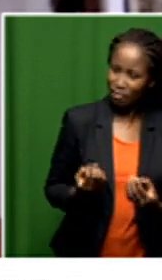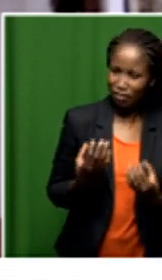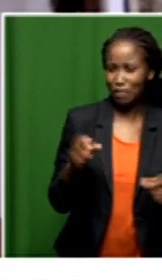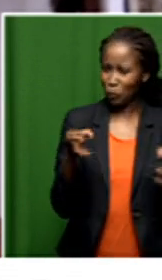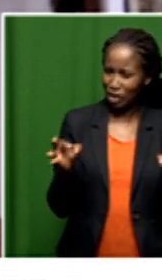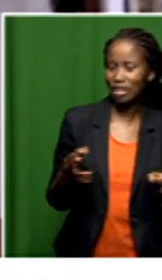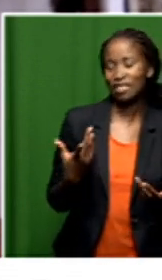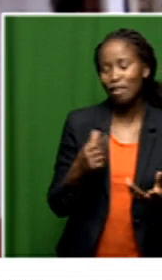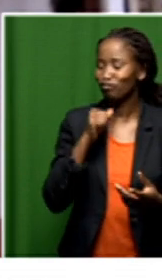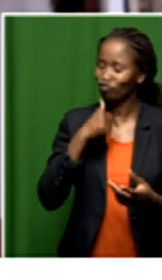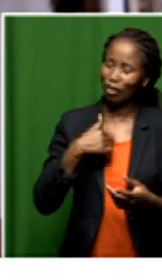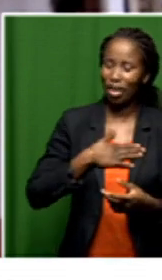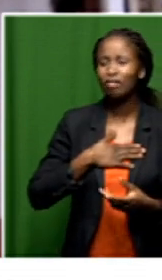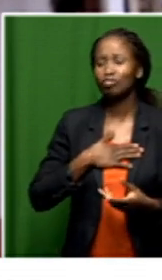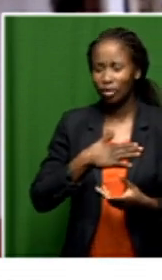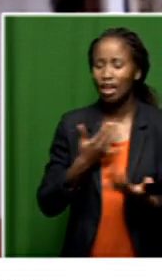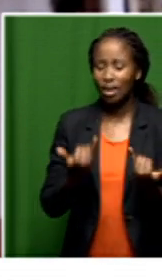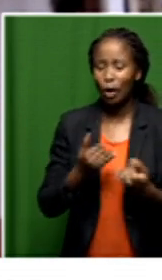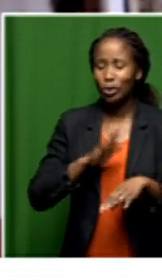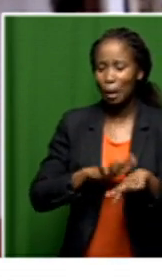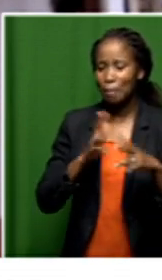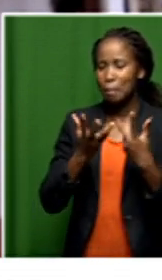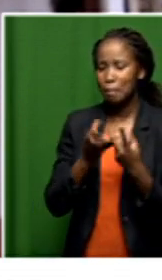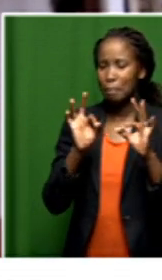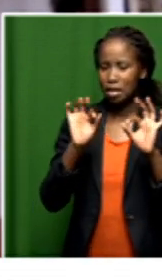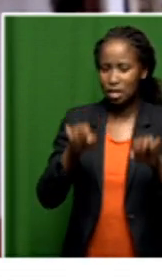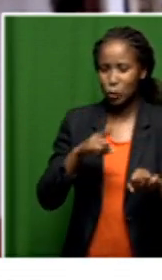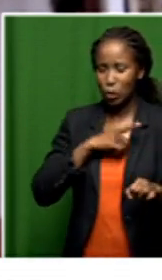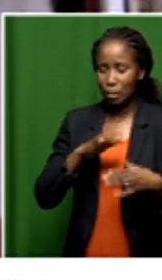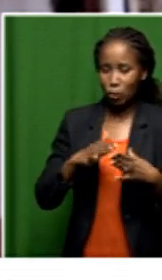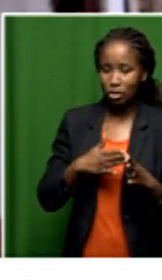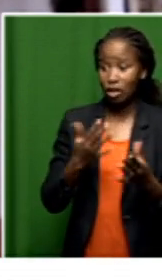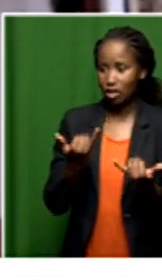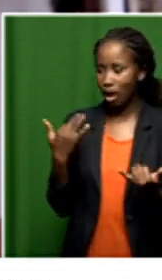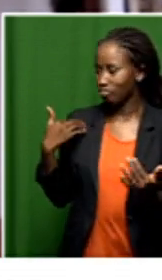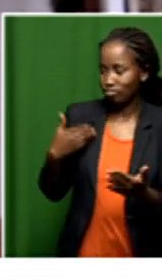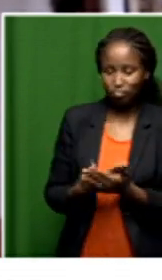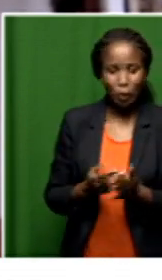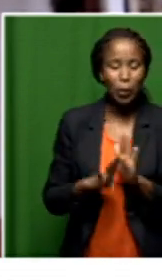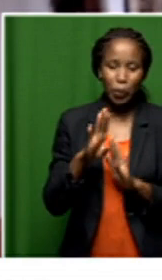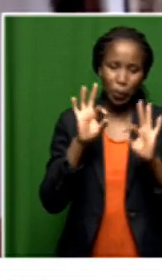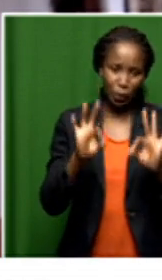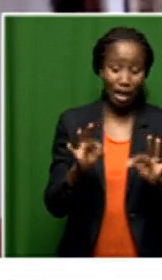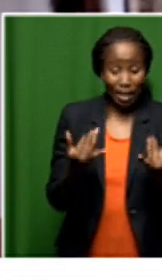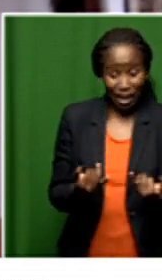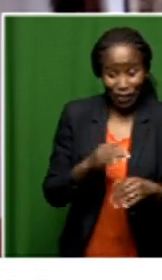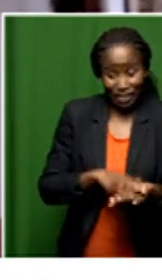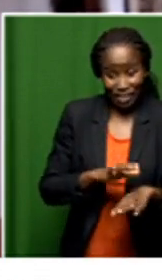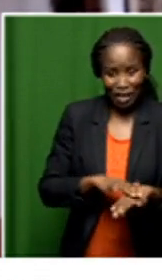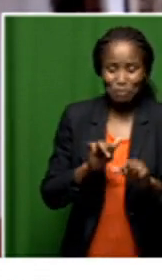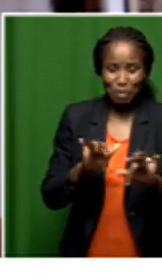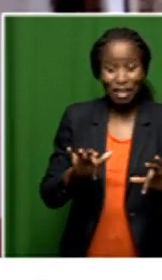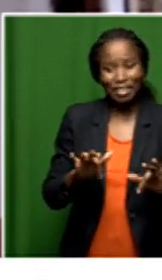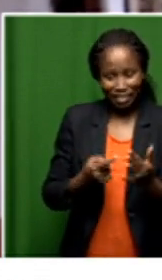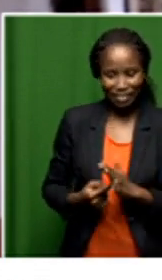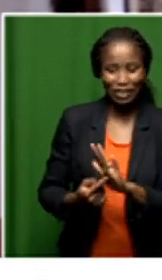body of work now, and I feel like now was the time to do that because of the success that is around my singles. So I think it's time for me to actually give people a body of work. It's